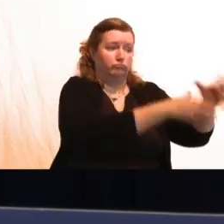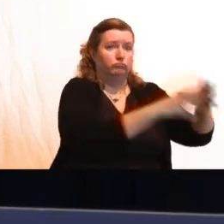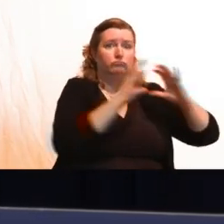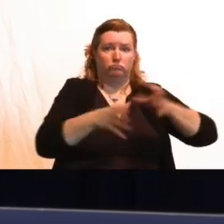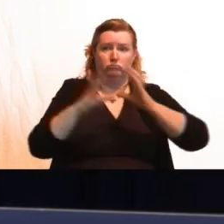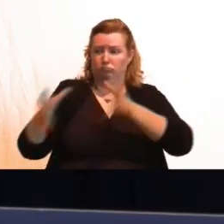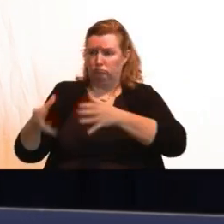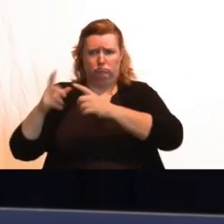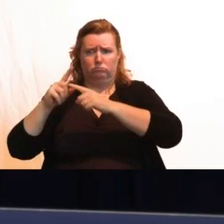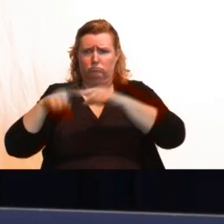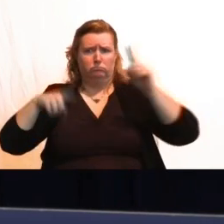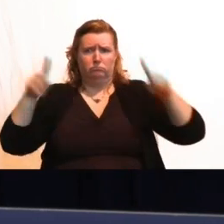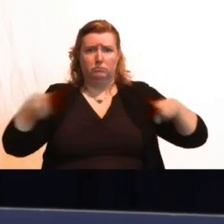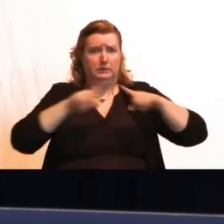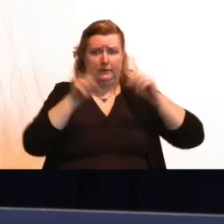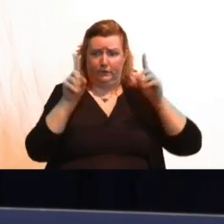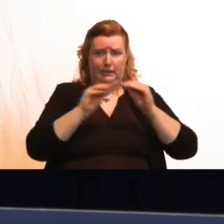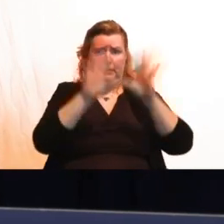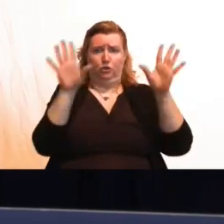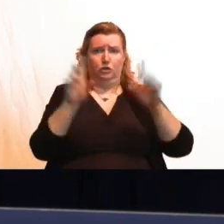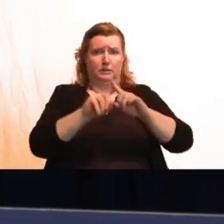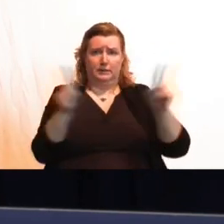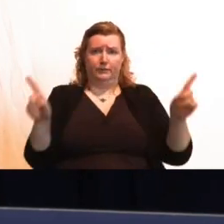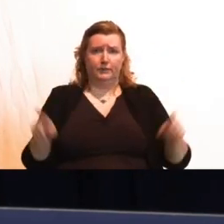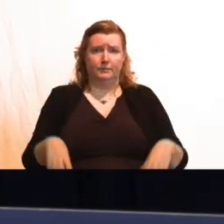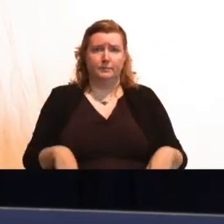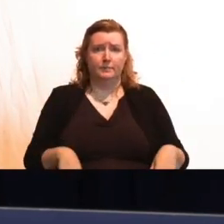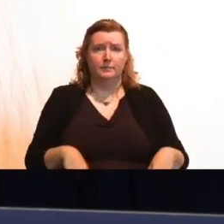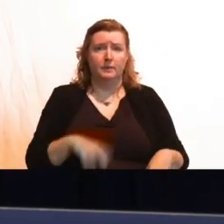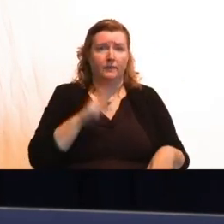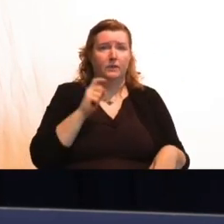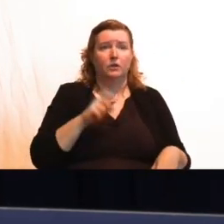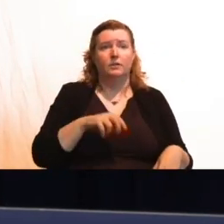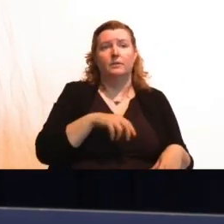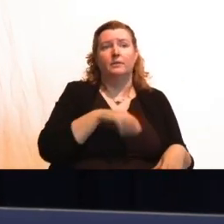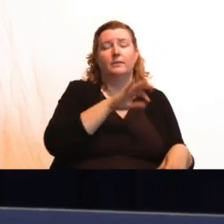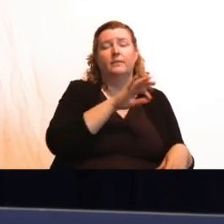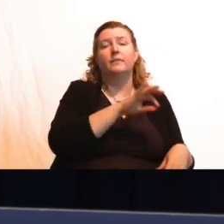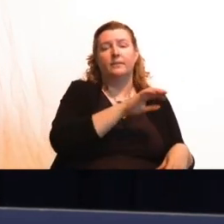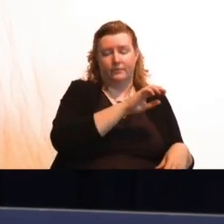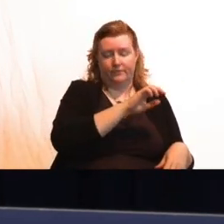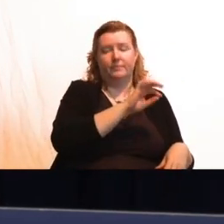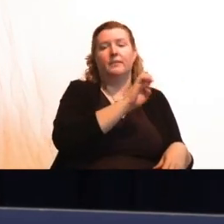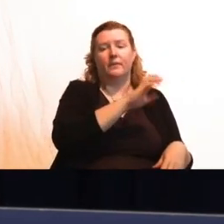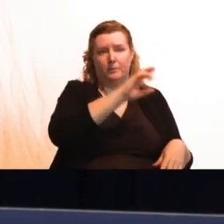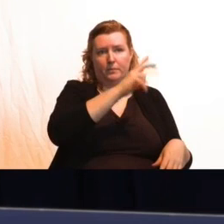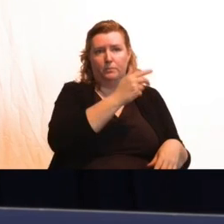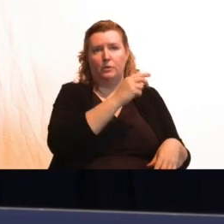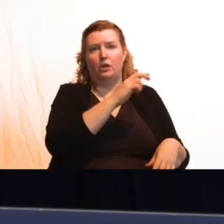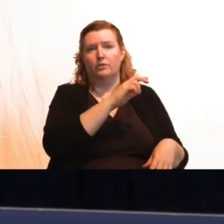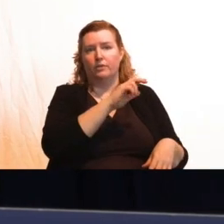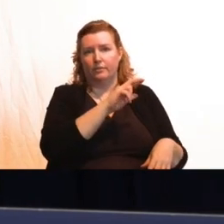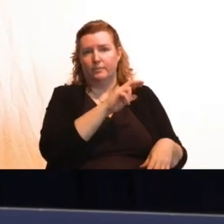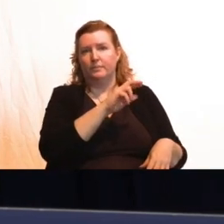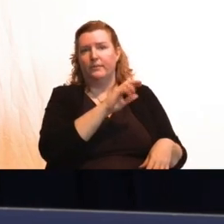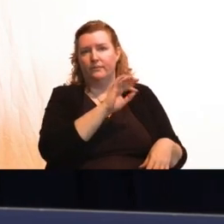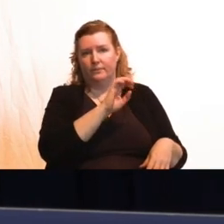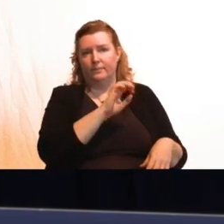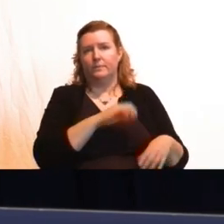unvaccinated individuals had 4 times the risk of infection with COVID-19 compared to fully